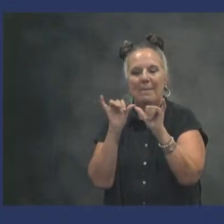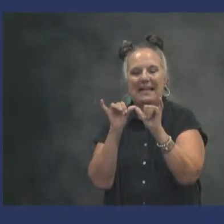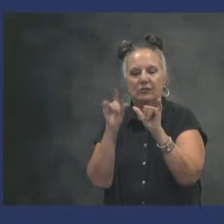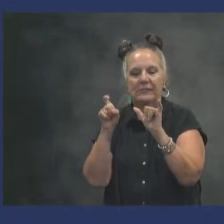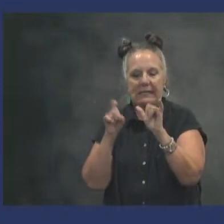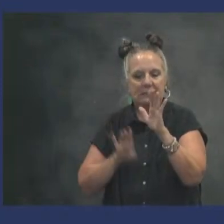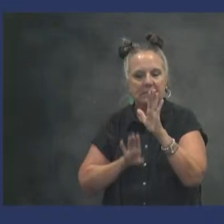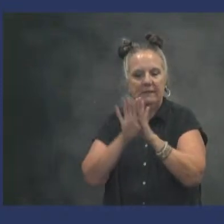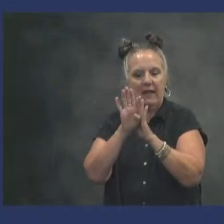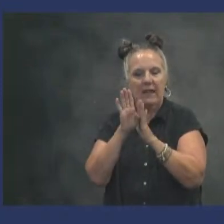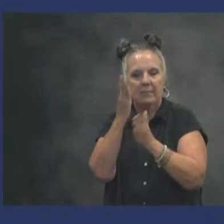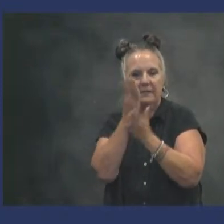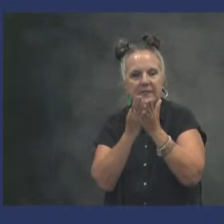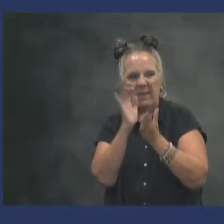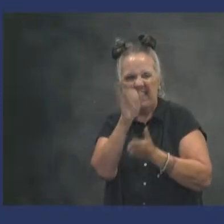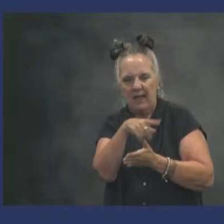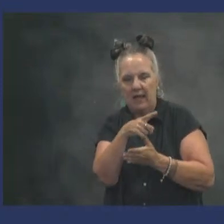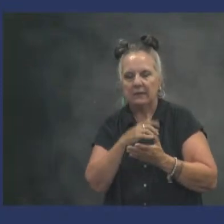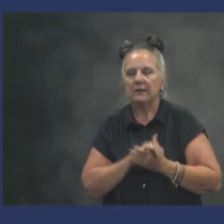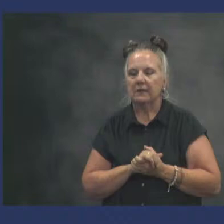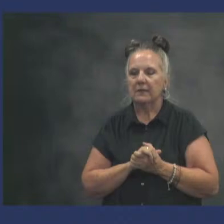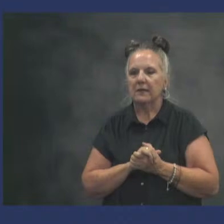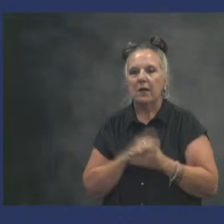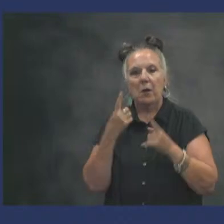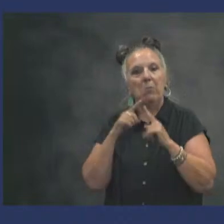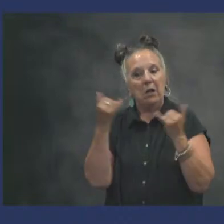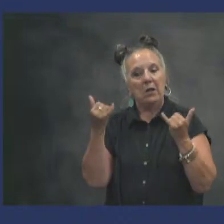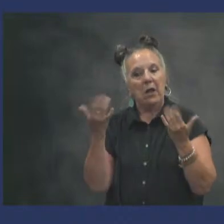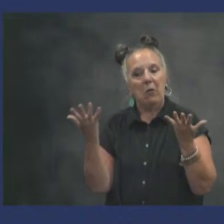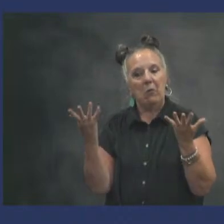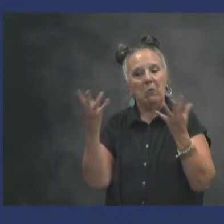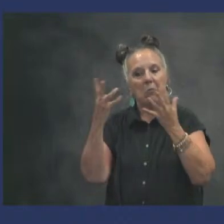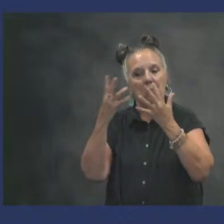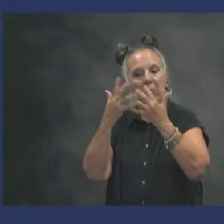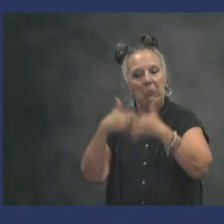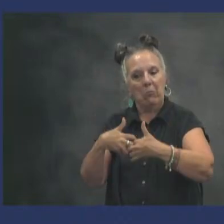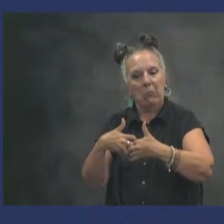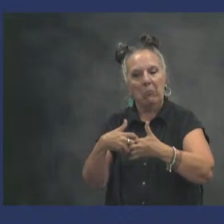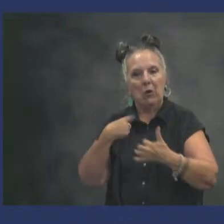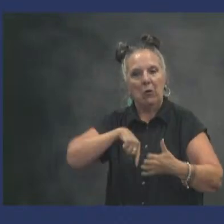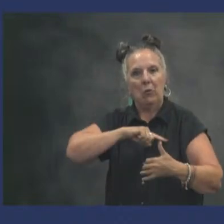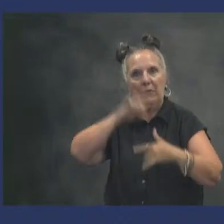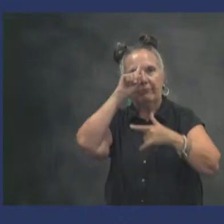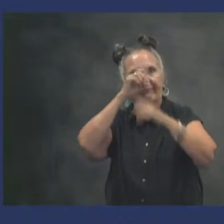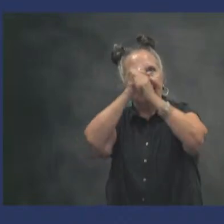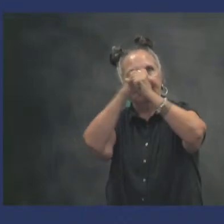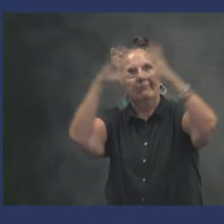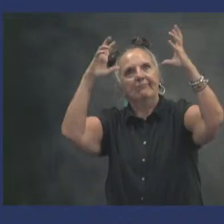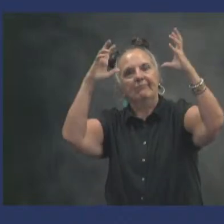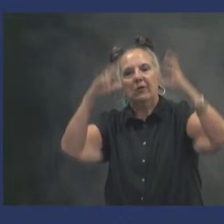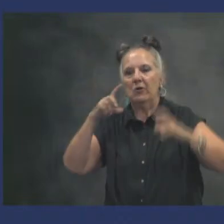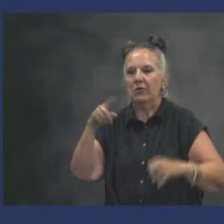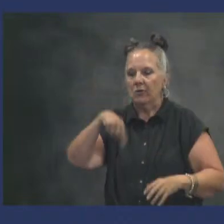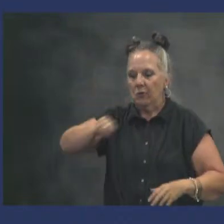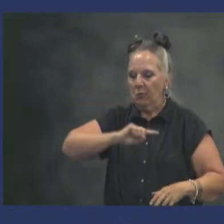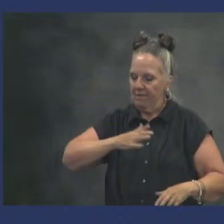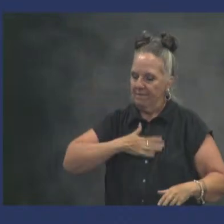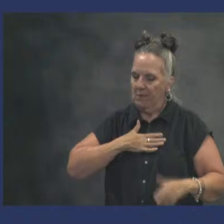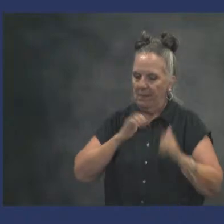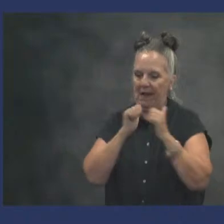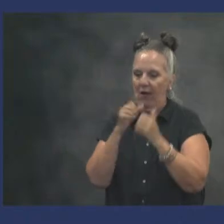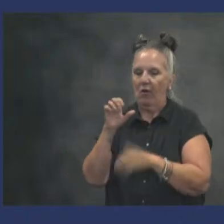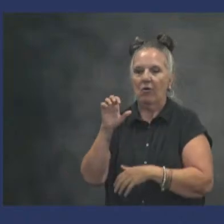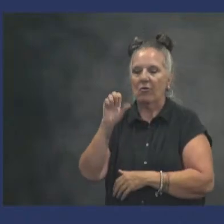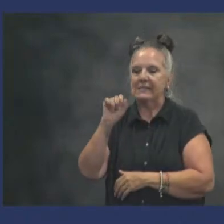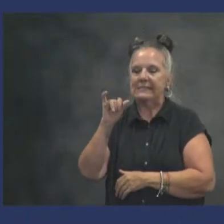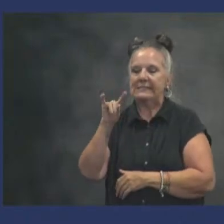into the plan, and it all is coming together as we envisioned. So we're very happy with how the site plan has evolved.